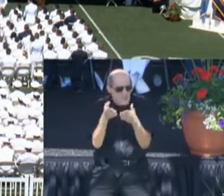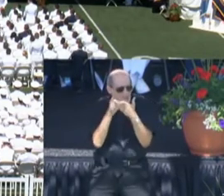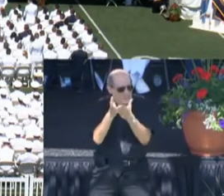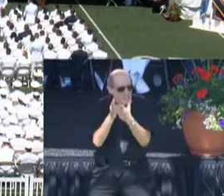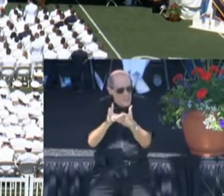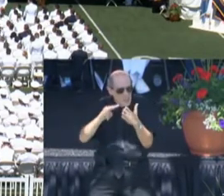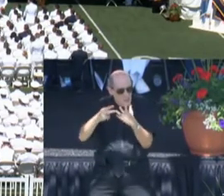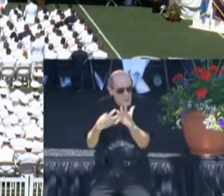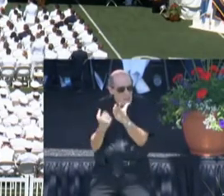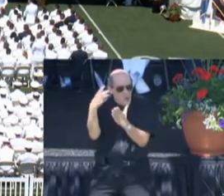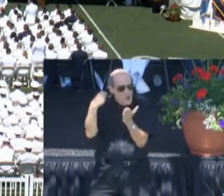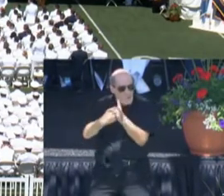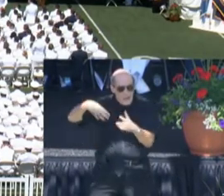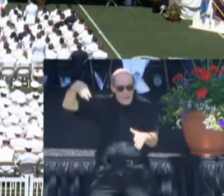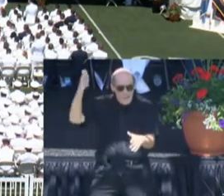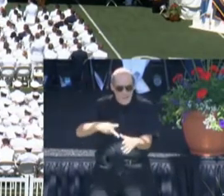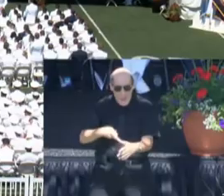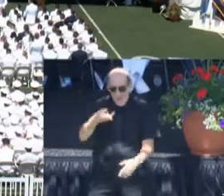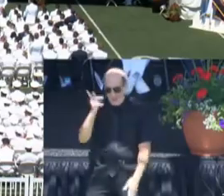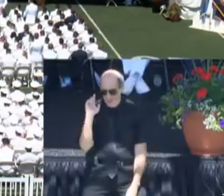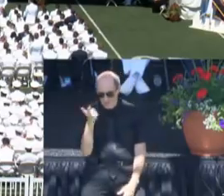there.